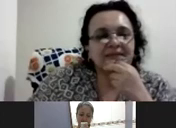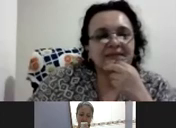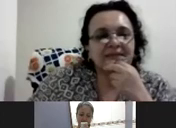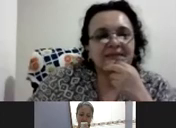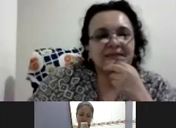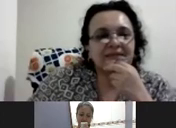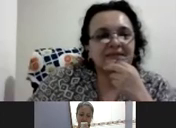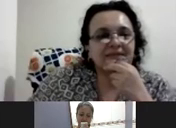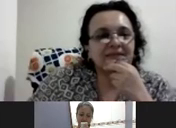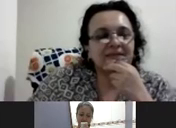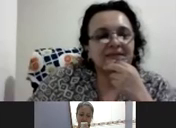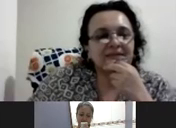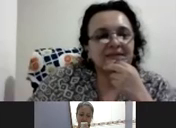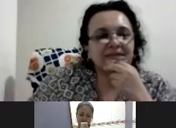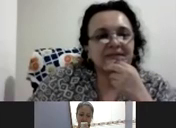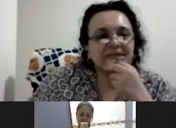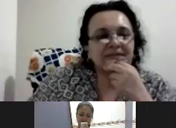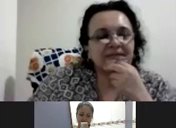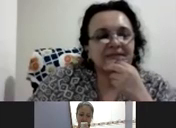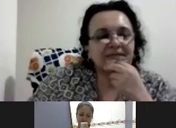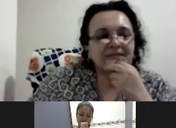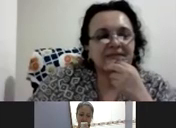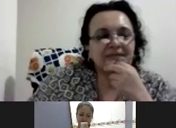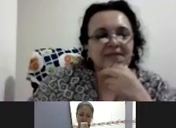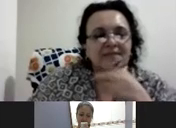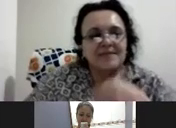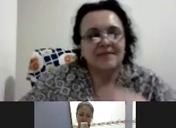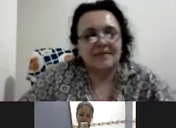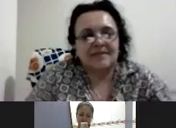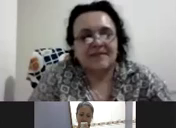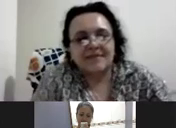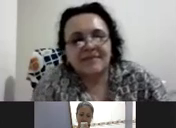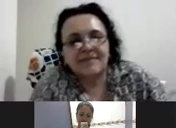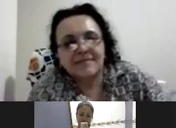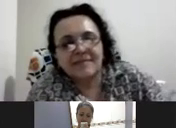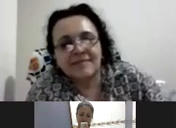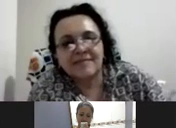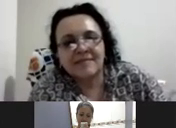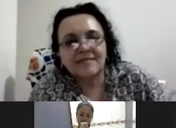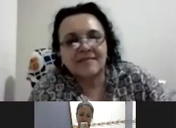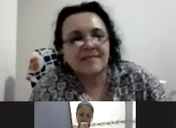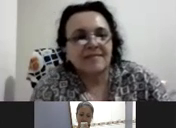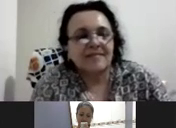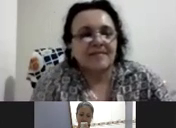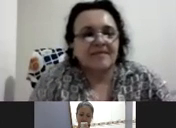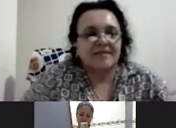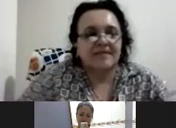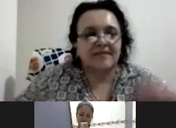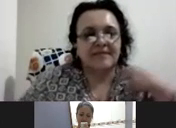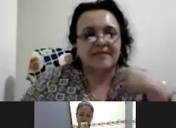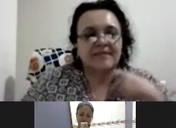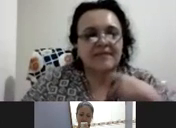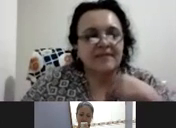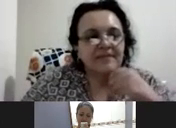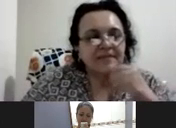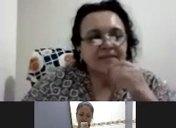watch some movies. What about you? Any plans? Yeah. I'm going to relax at the beach with my cousin for a